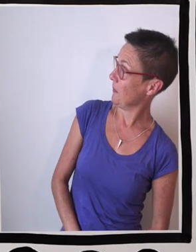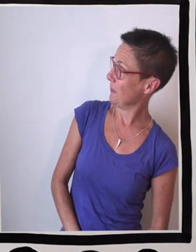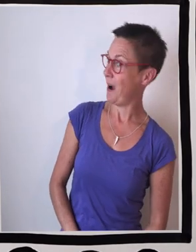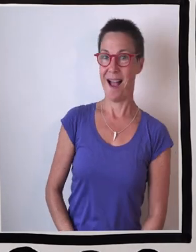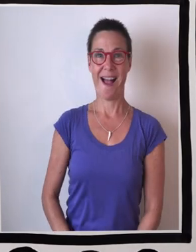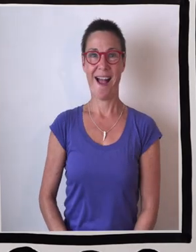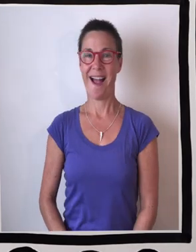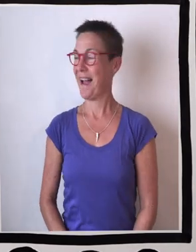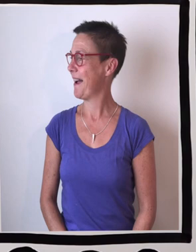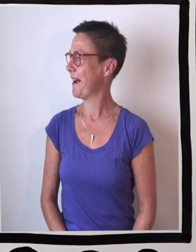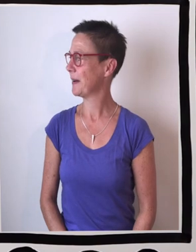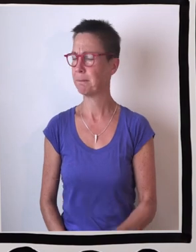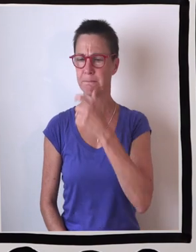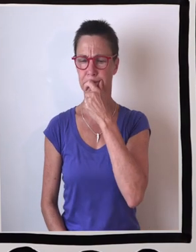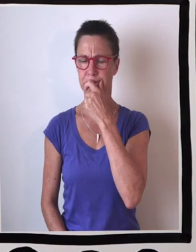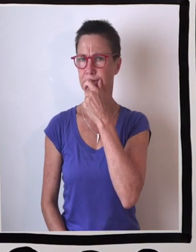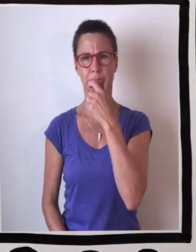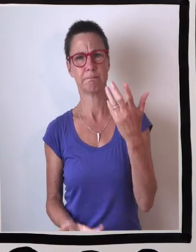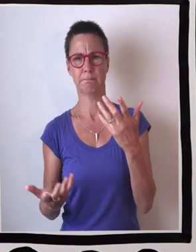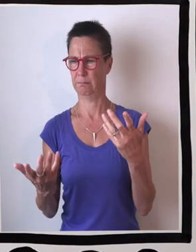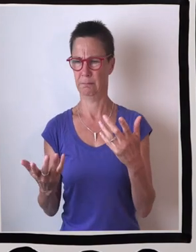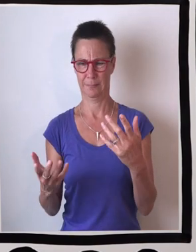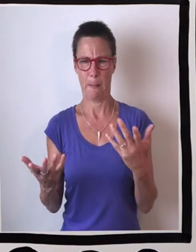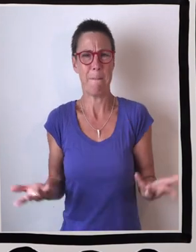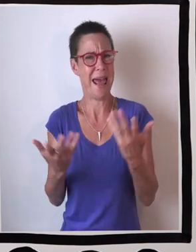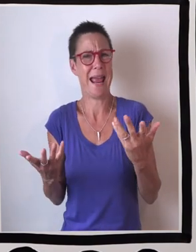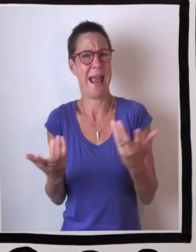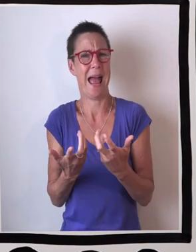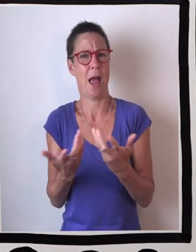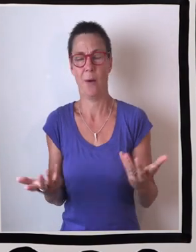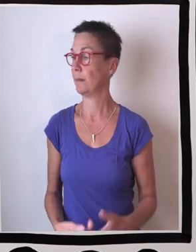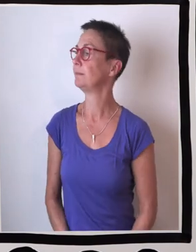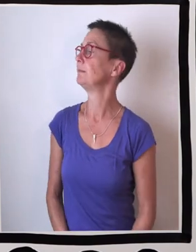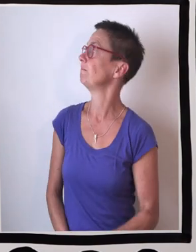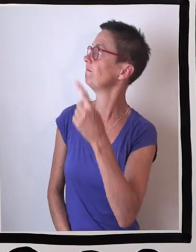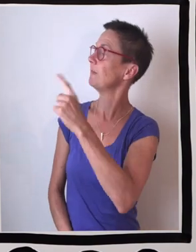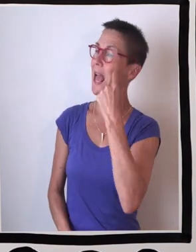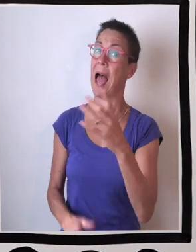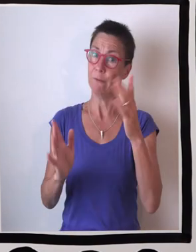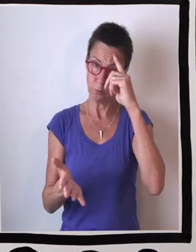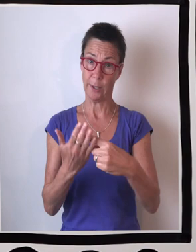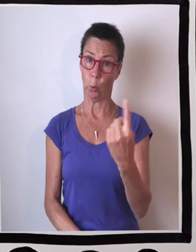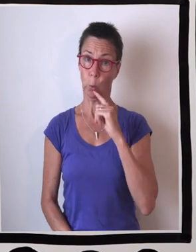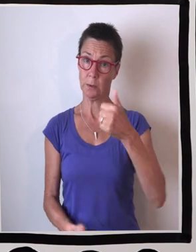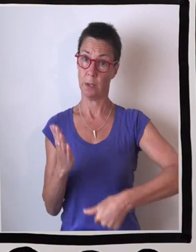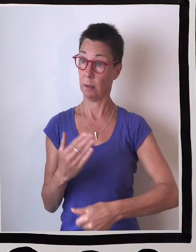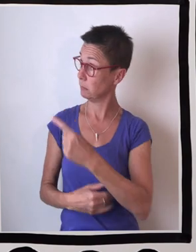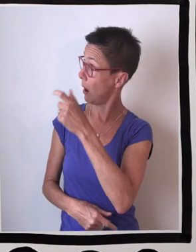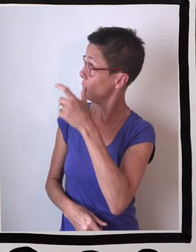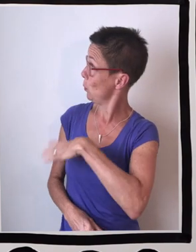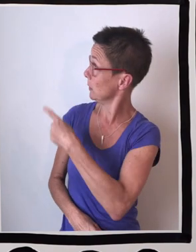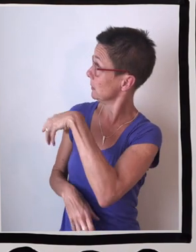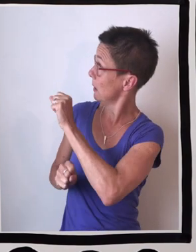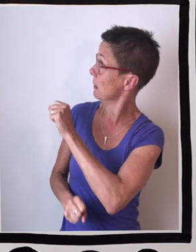Great. Well, how do we play finger football, Anna? Well, we have to decide decide who is going to go first. So would you like to go